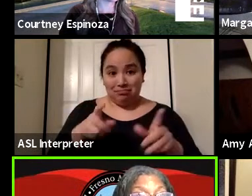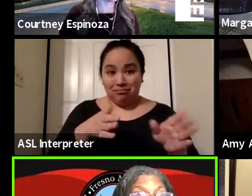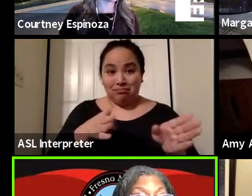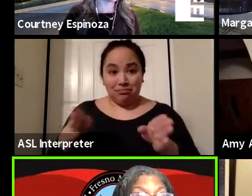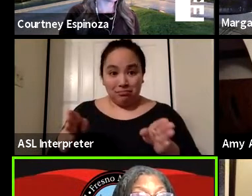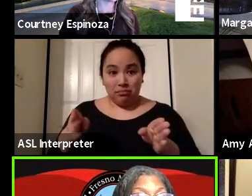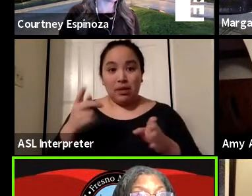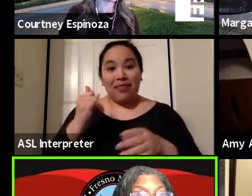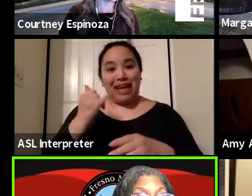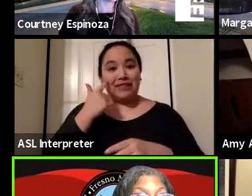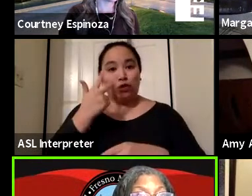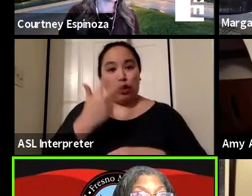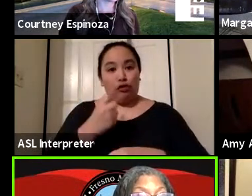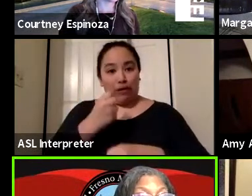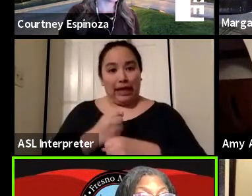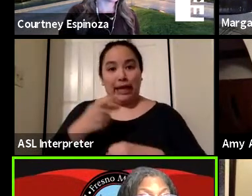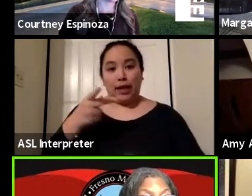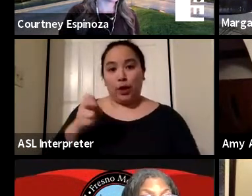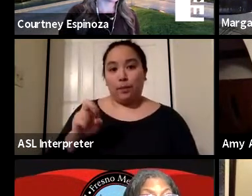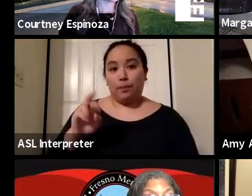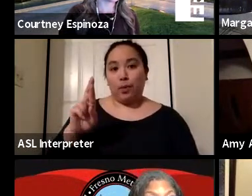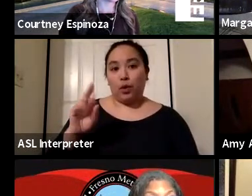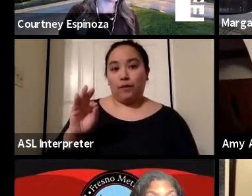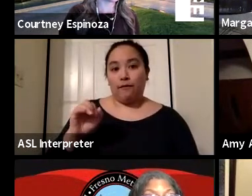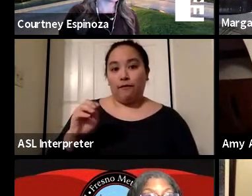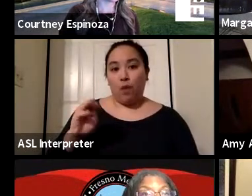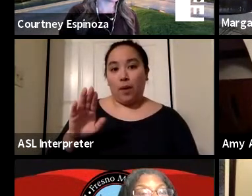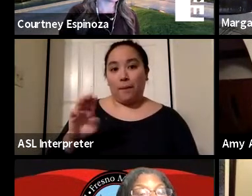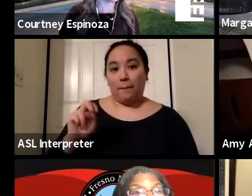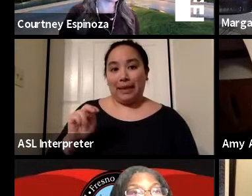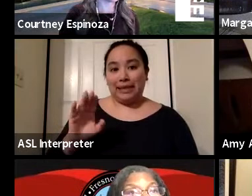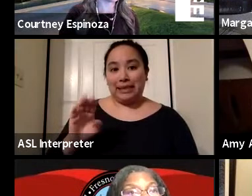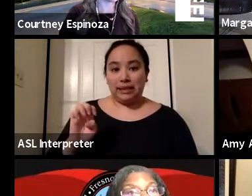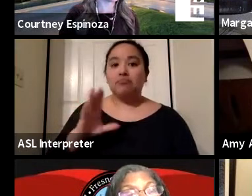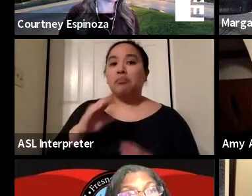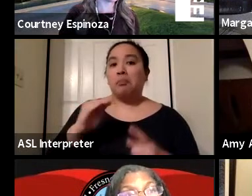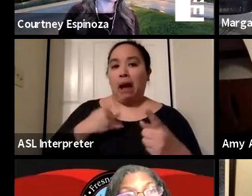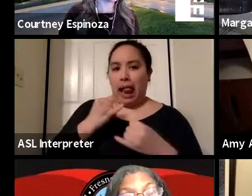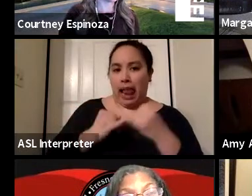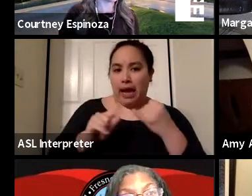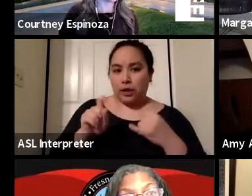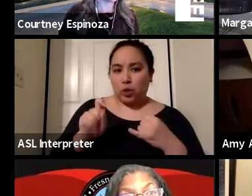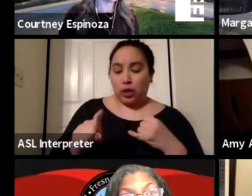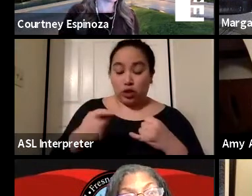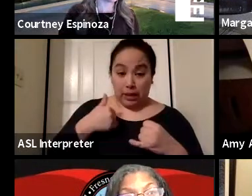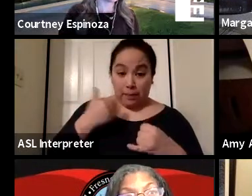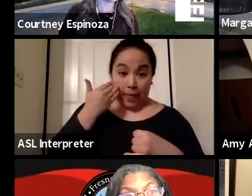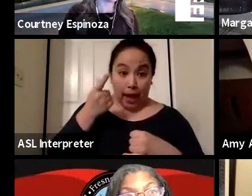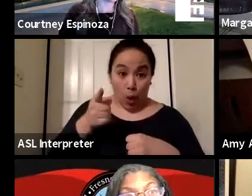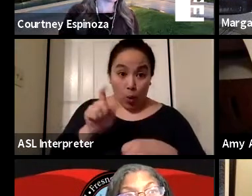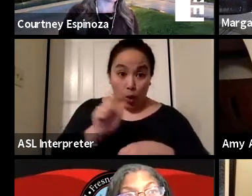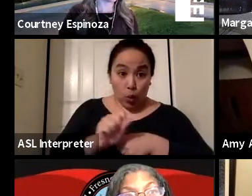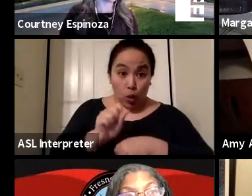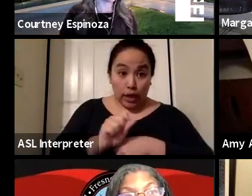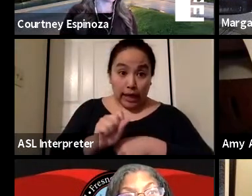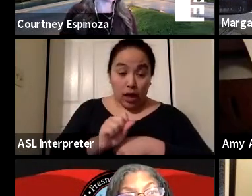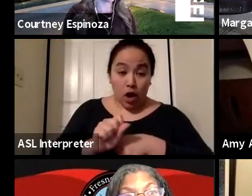for the 3-year performance period. Perfectly. And then my last question is, I know you guys are working out